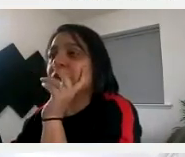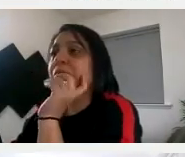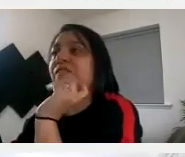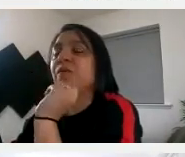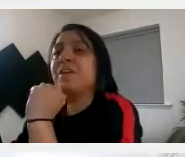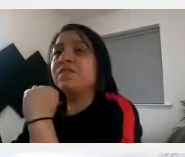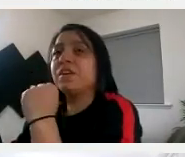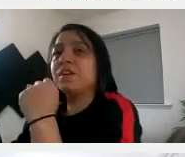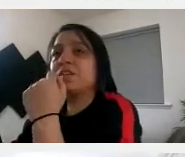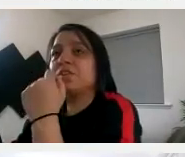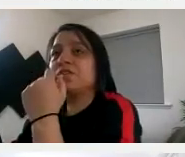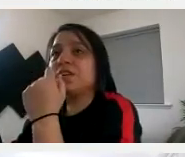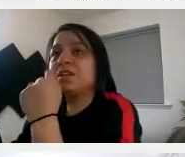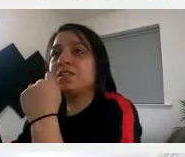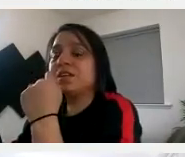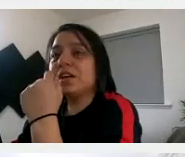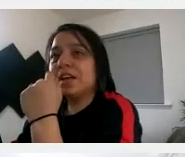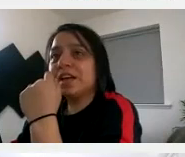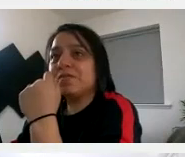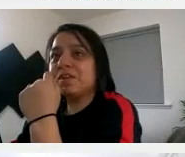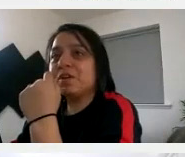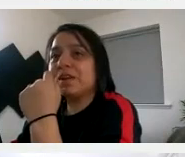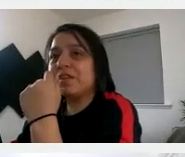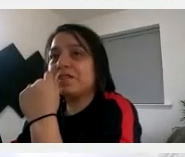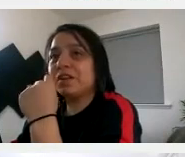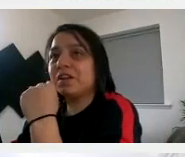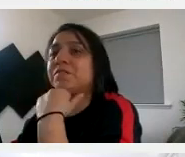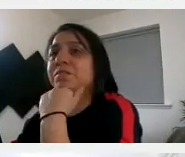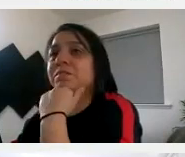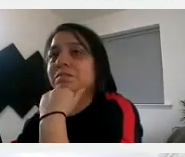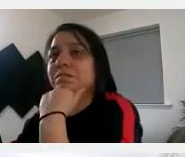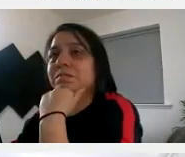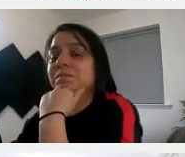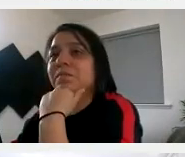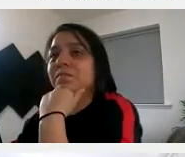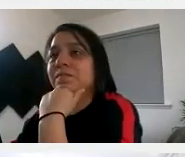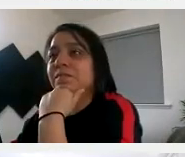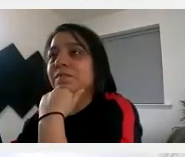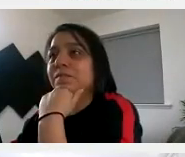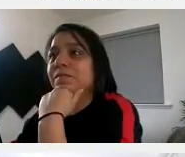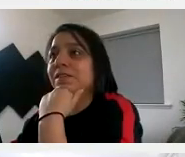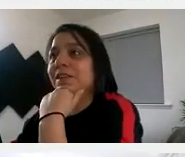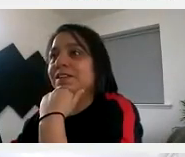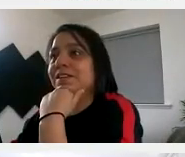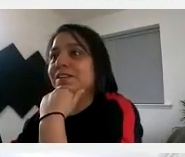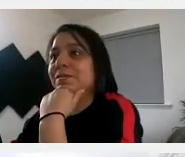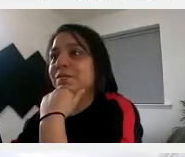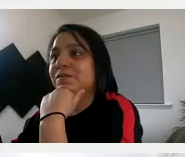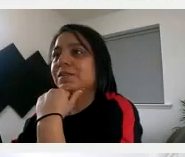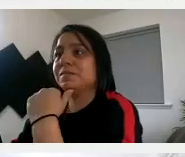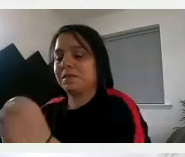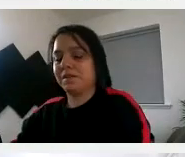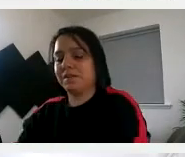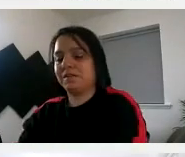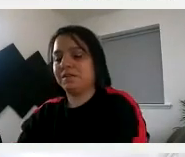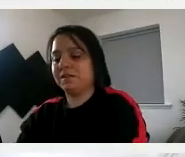Can we fill up any of the countries? Can we fill up any of the... Edinburgh. That's it. That's brilliant.